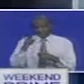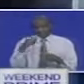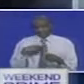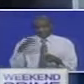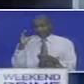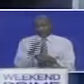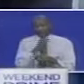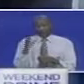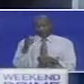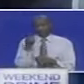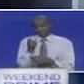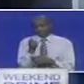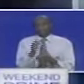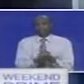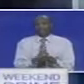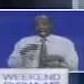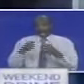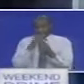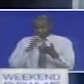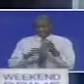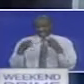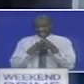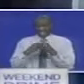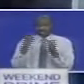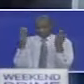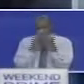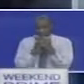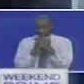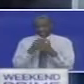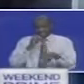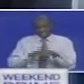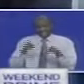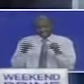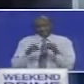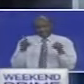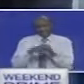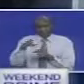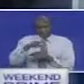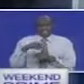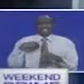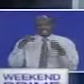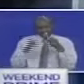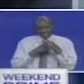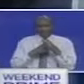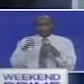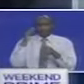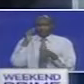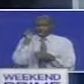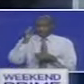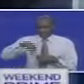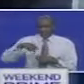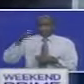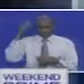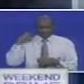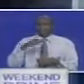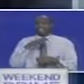the influence of alcohol. The 8 p.m. accident occurred at the same spot where seven administration police officers lost